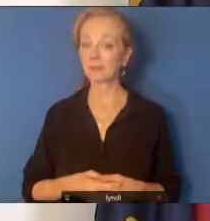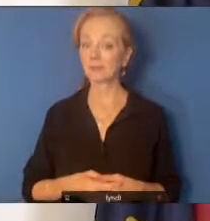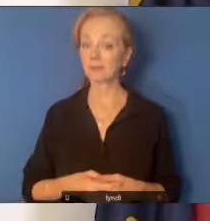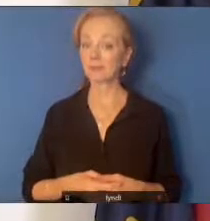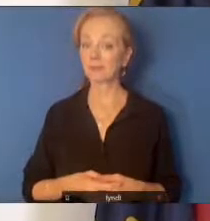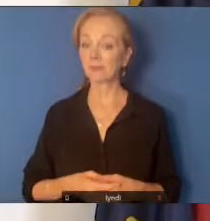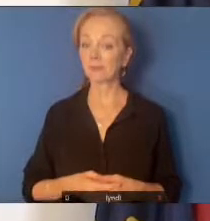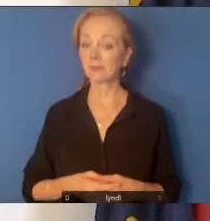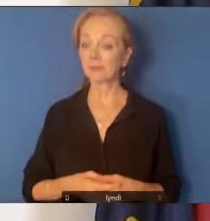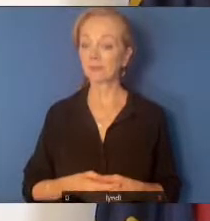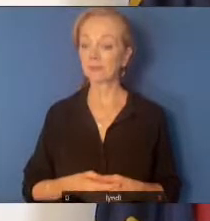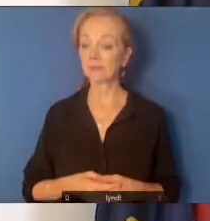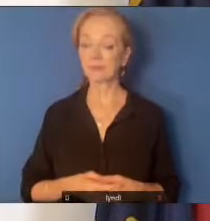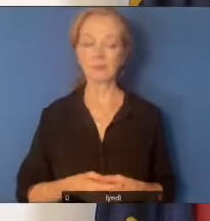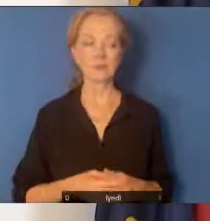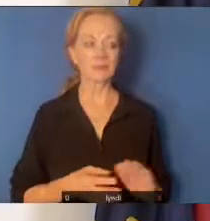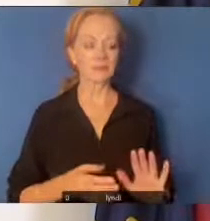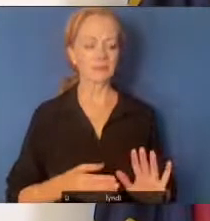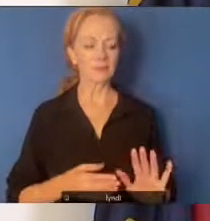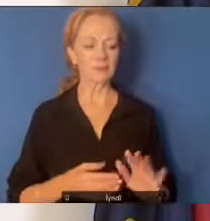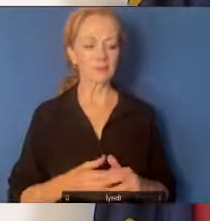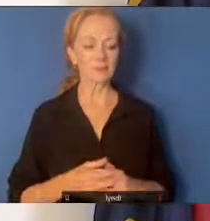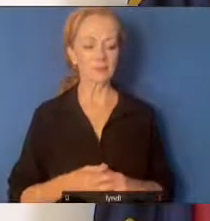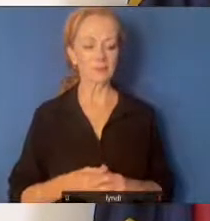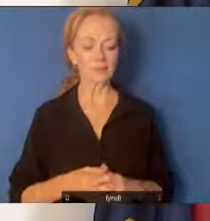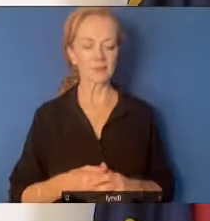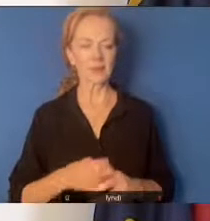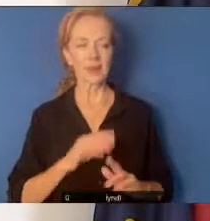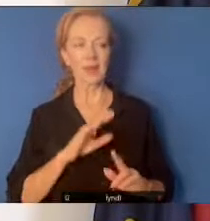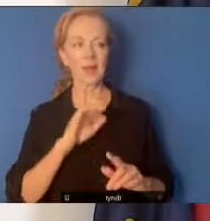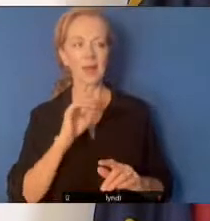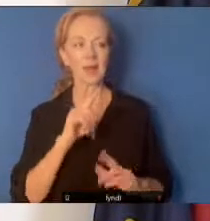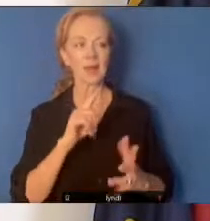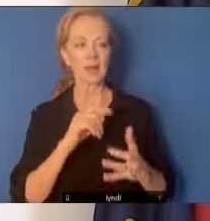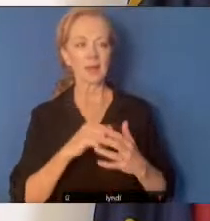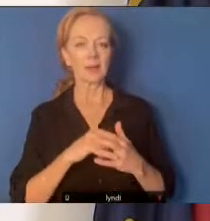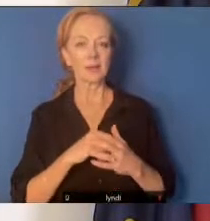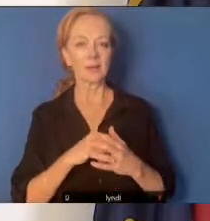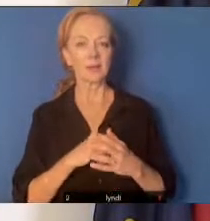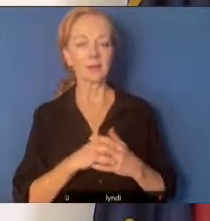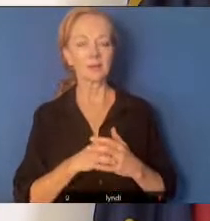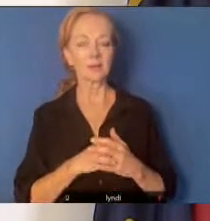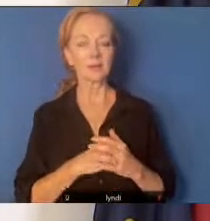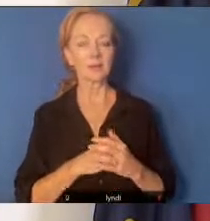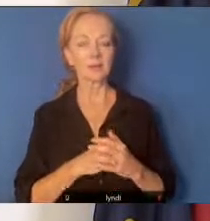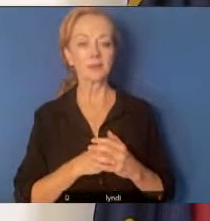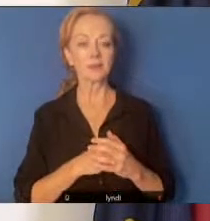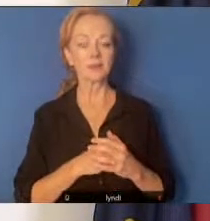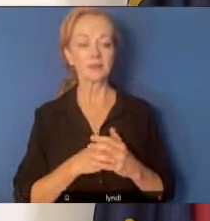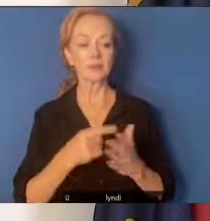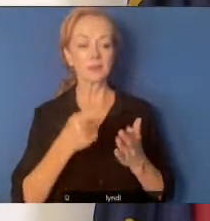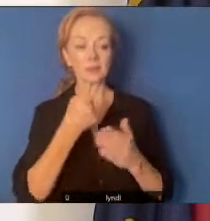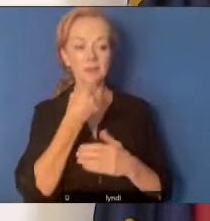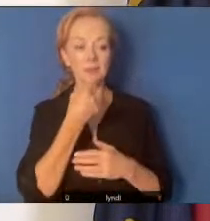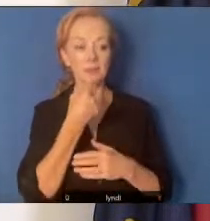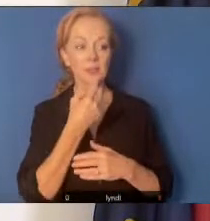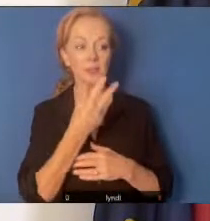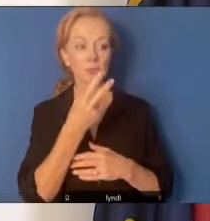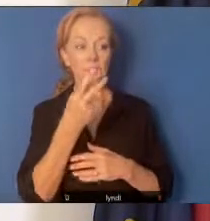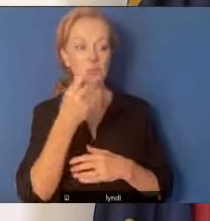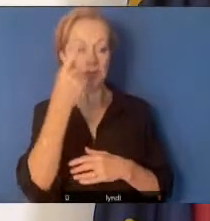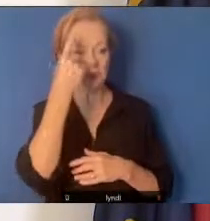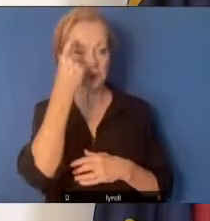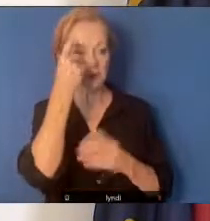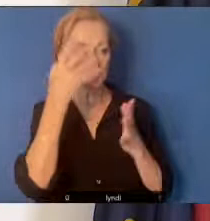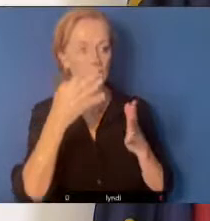kind of piggybacking off of Lana's question. You mentioned that 2 suspects you arrested, were above the age